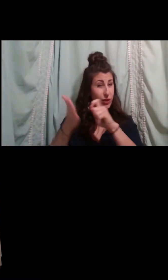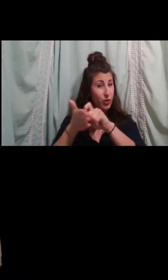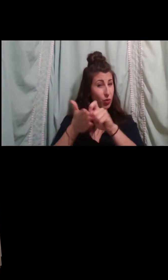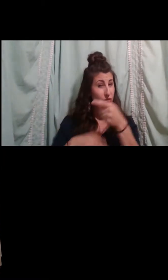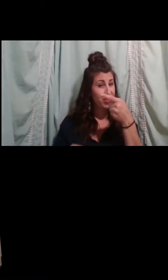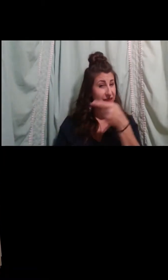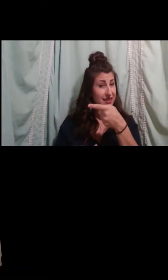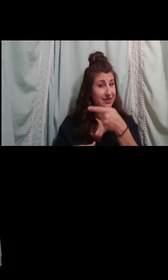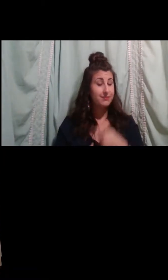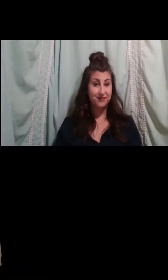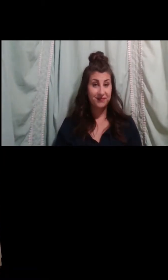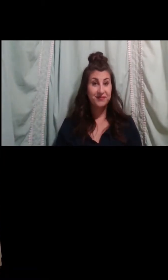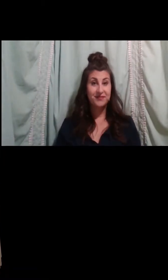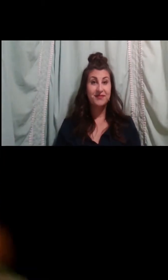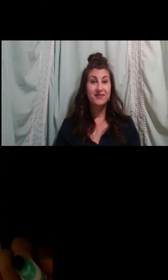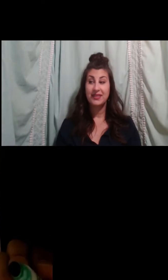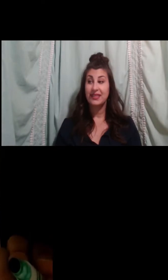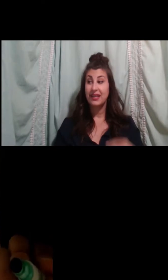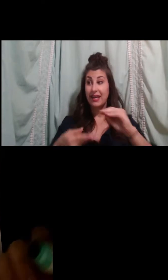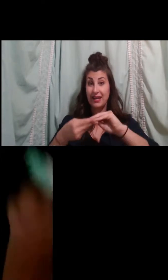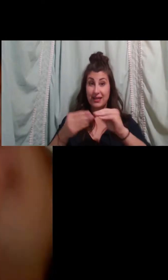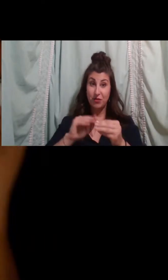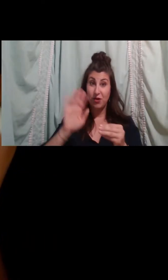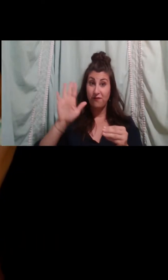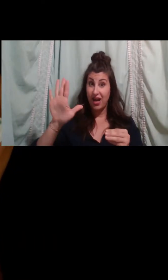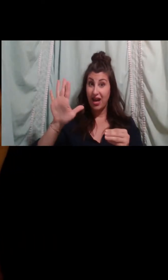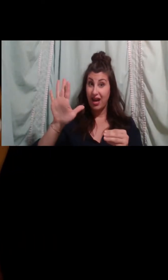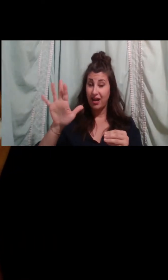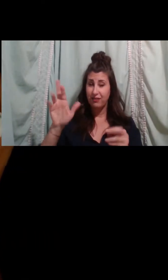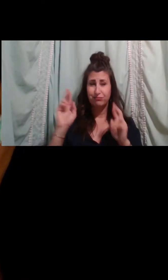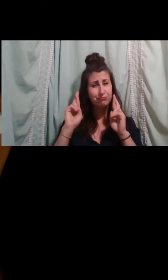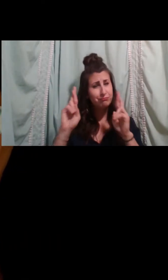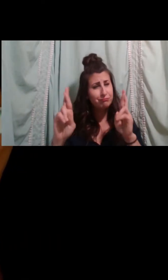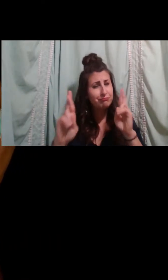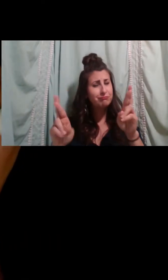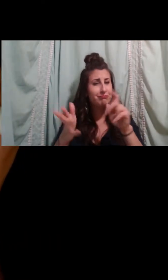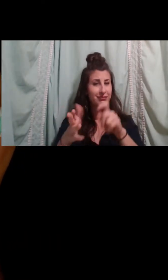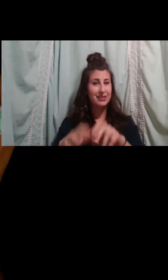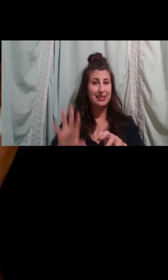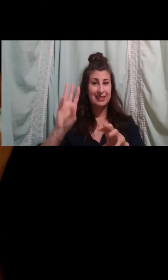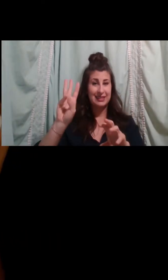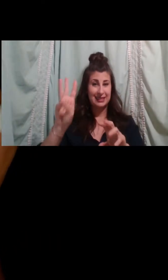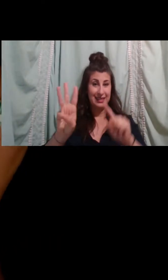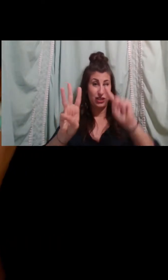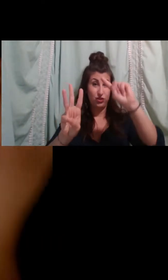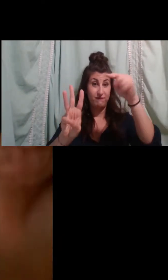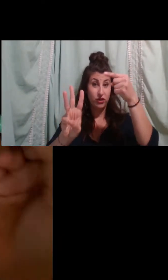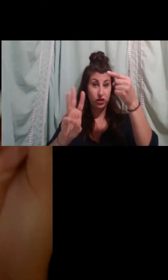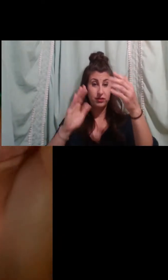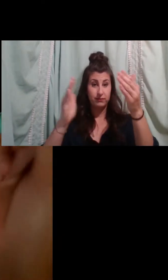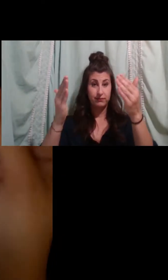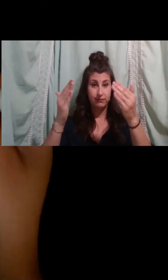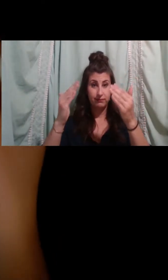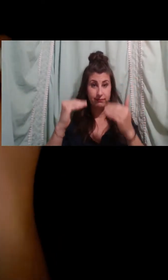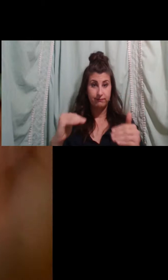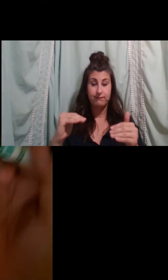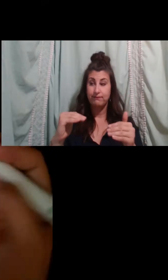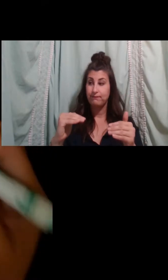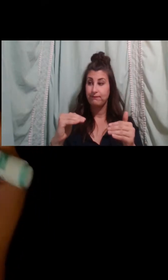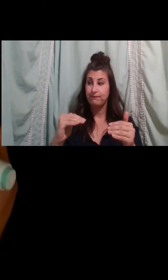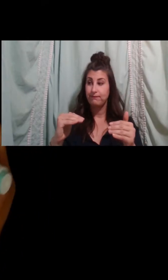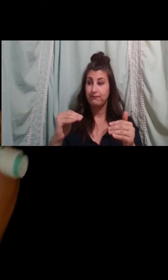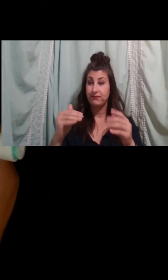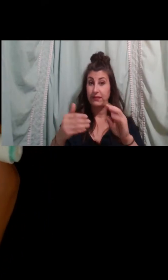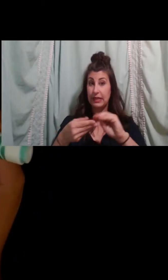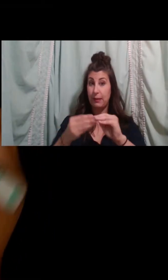hopefully you got this. For number 5, you should have gotten 6 to the first, under